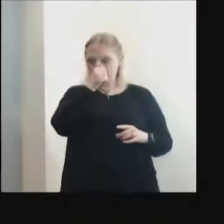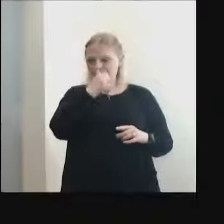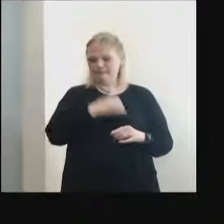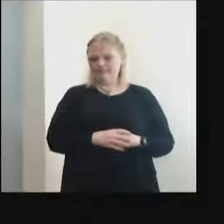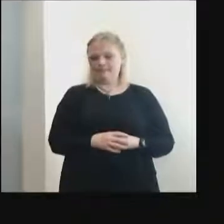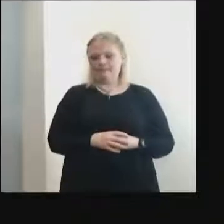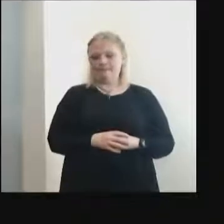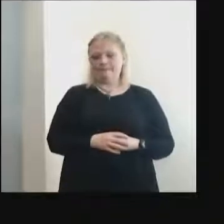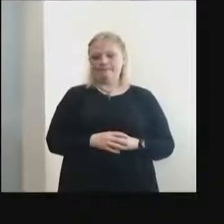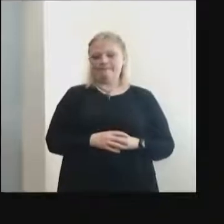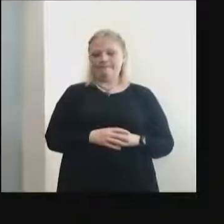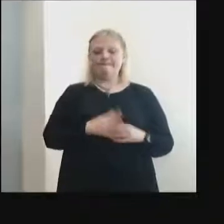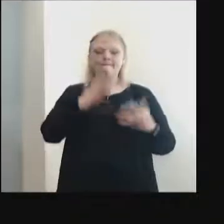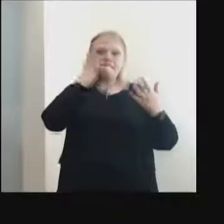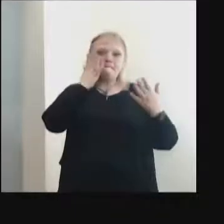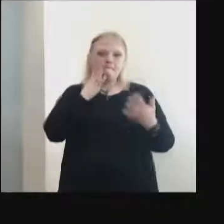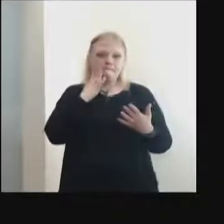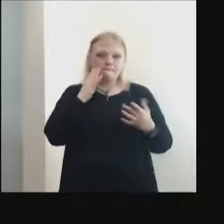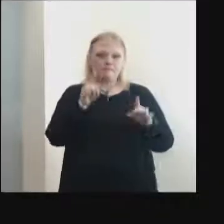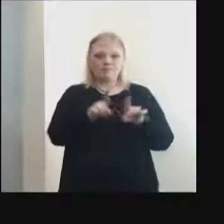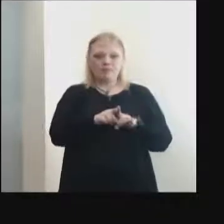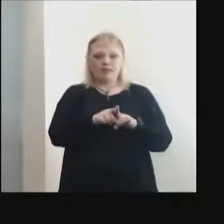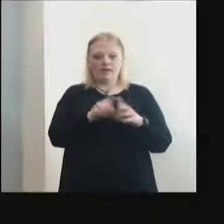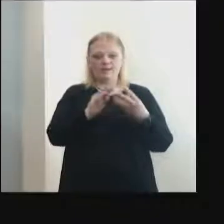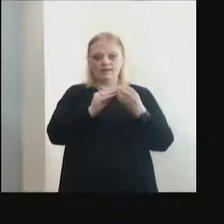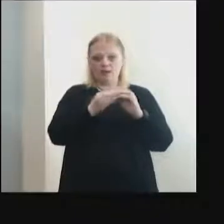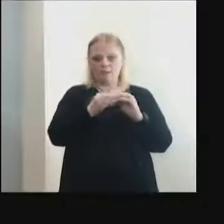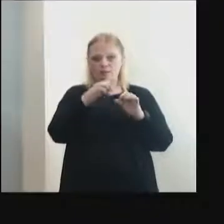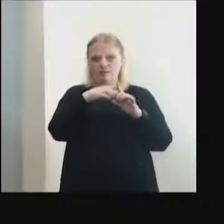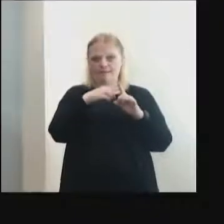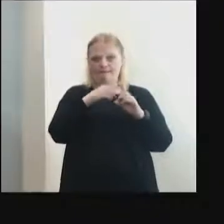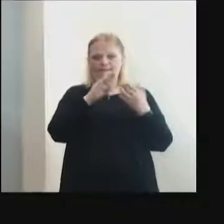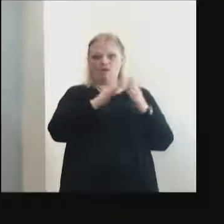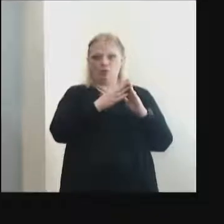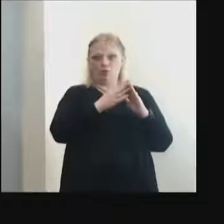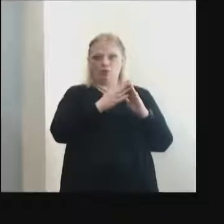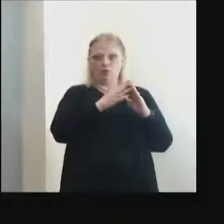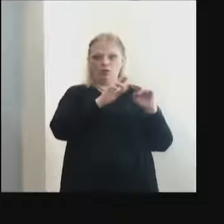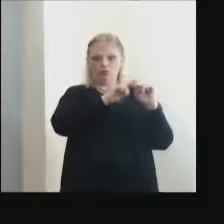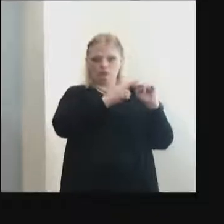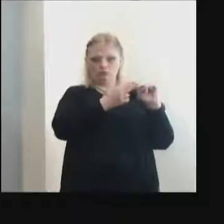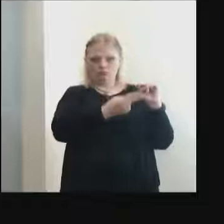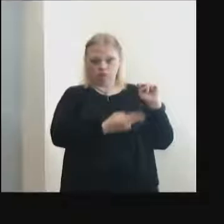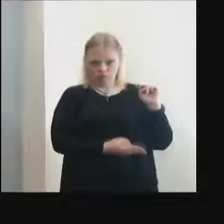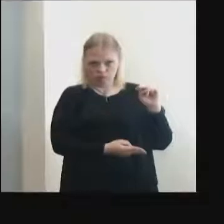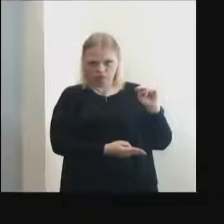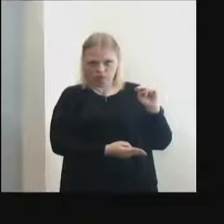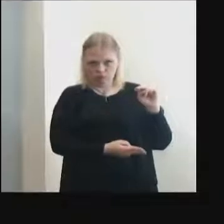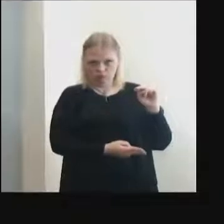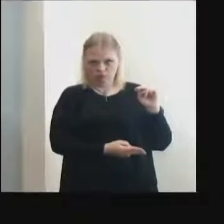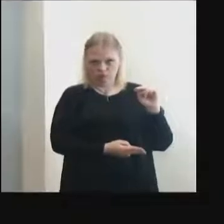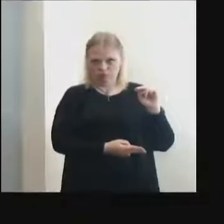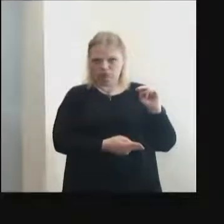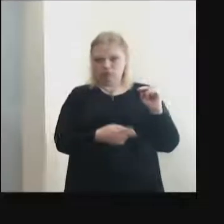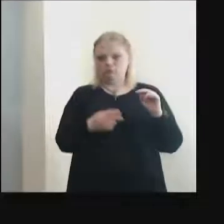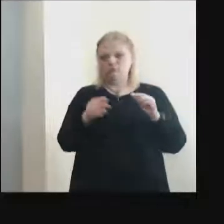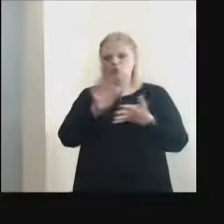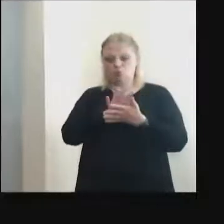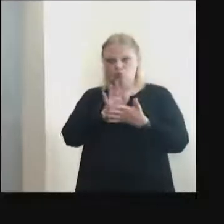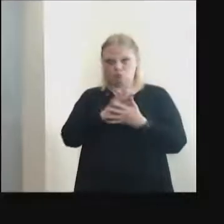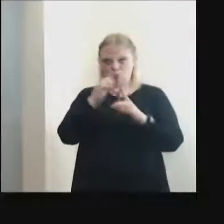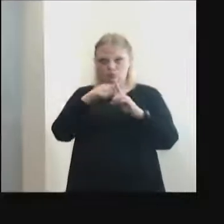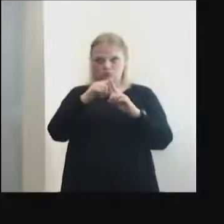our cases, the number of cases in our community decline, and our number of cases in our schools are